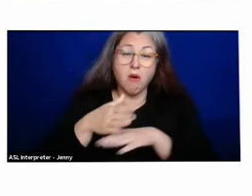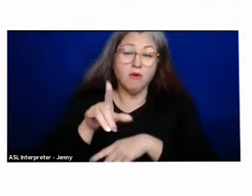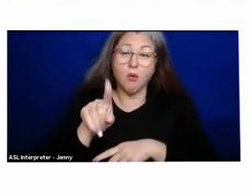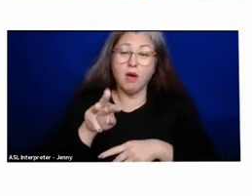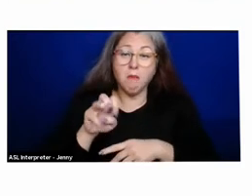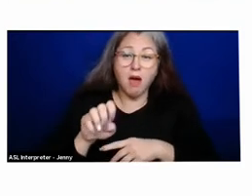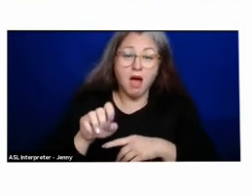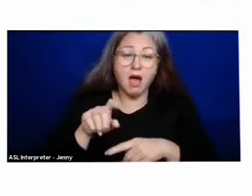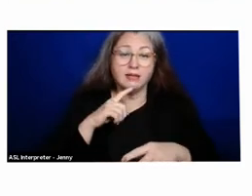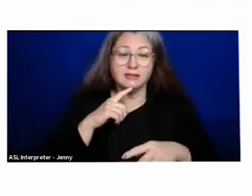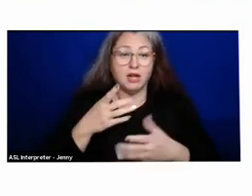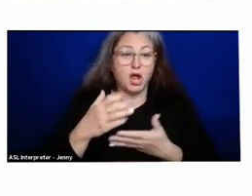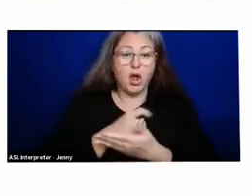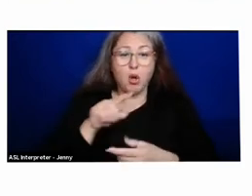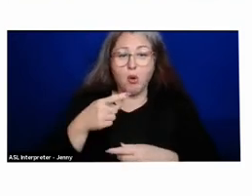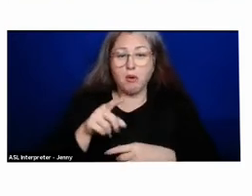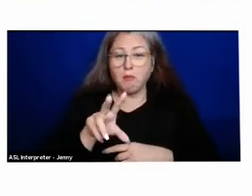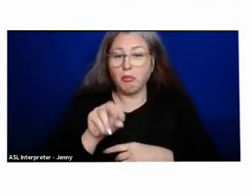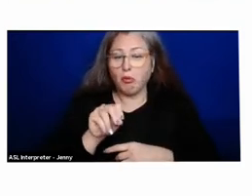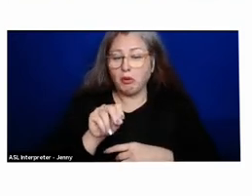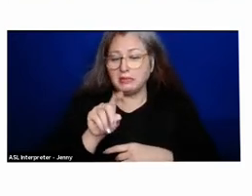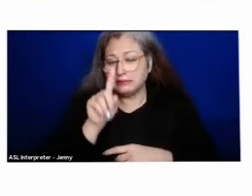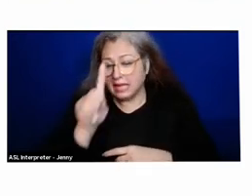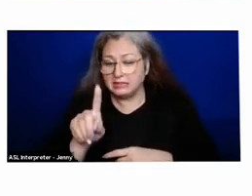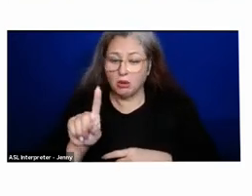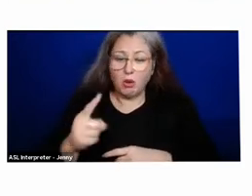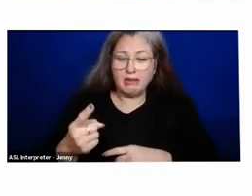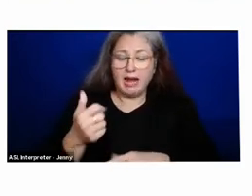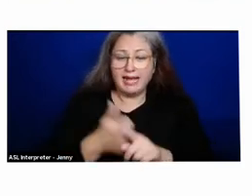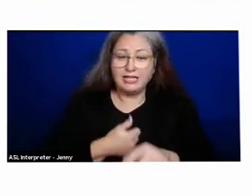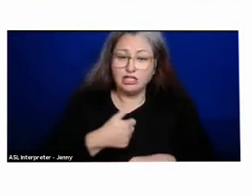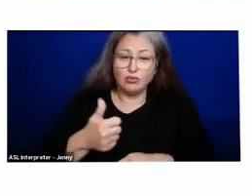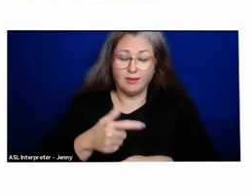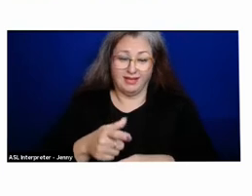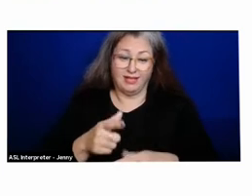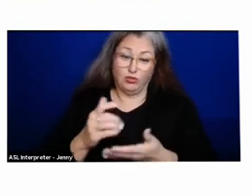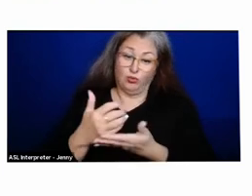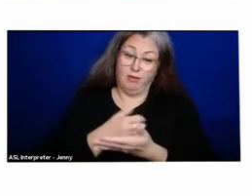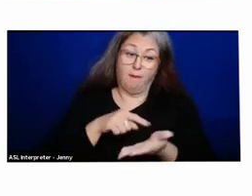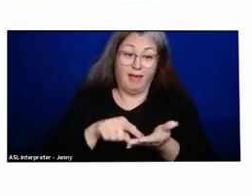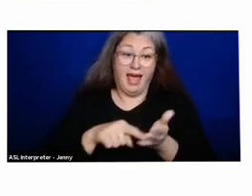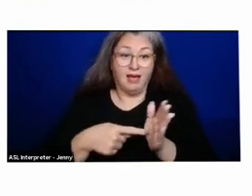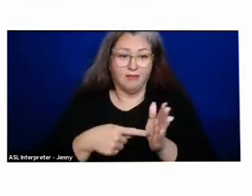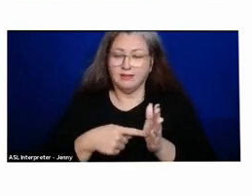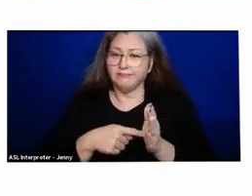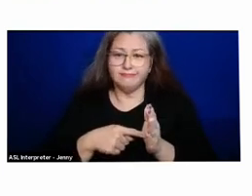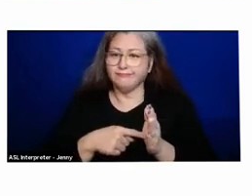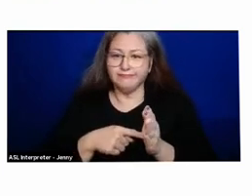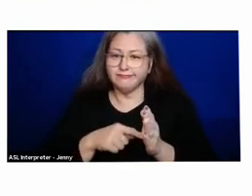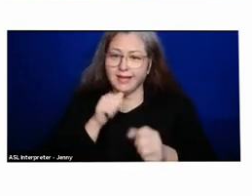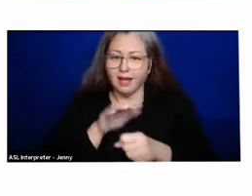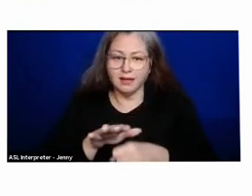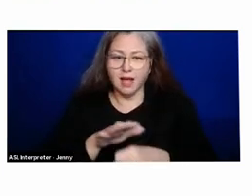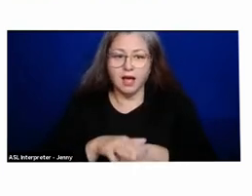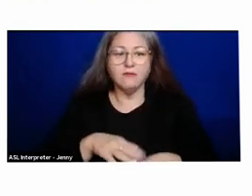between 30 cents to $1 per trip. This is barely enough to cover their daily expenses. Most of these girls and women migrate from